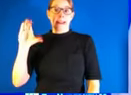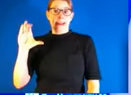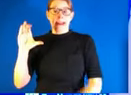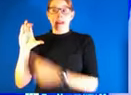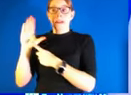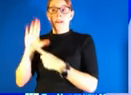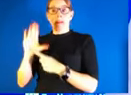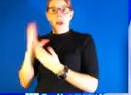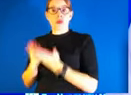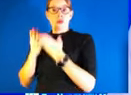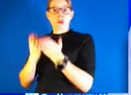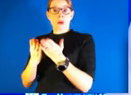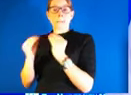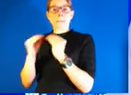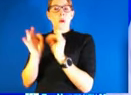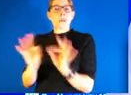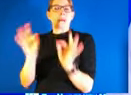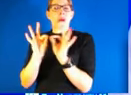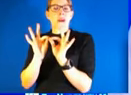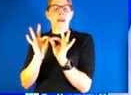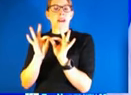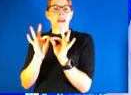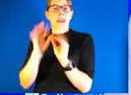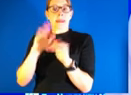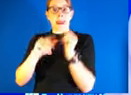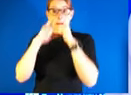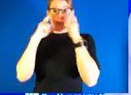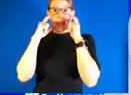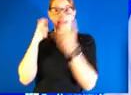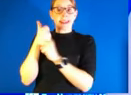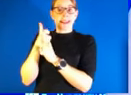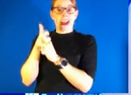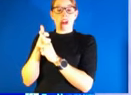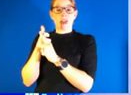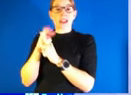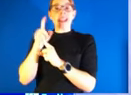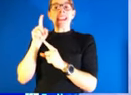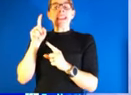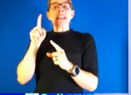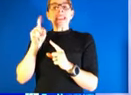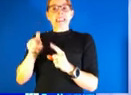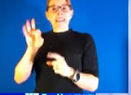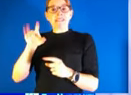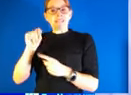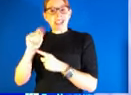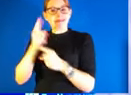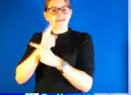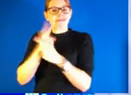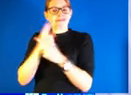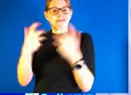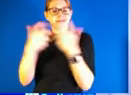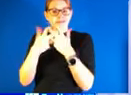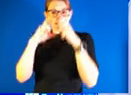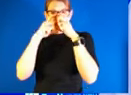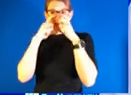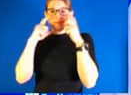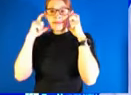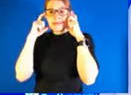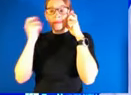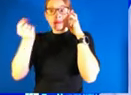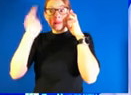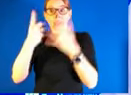is more important than the mask itself, is the fit of the mask. We do know that there are differences in filtration